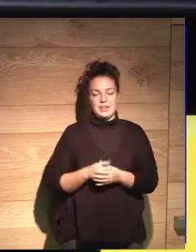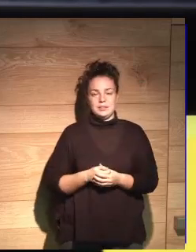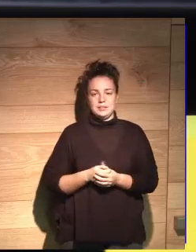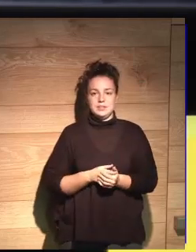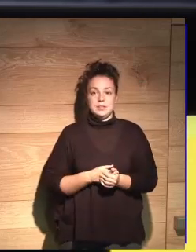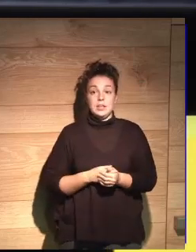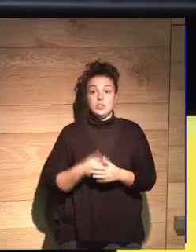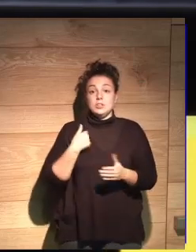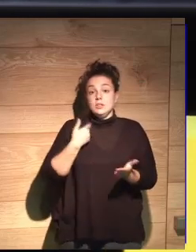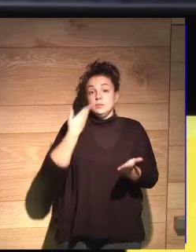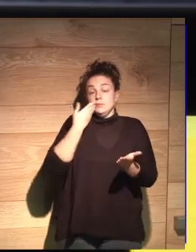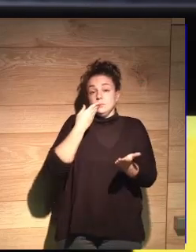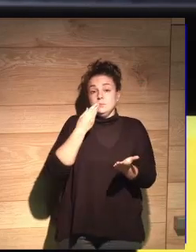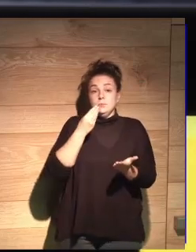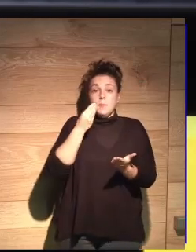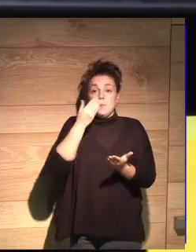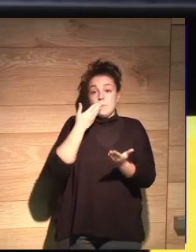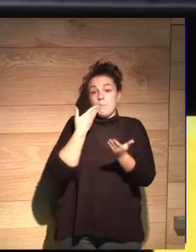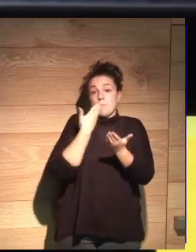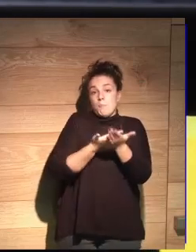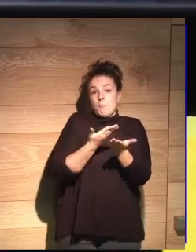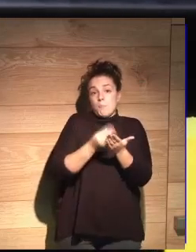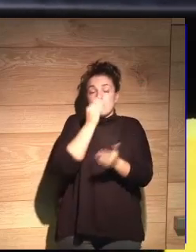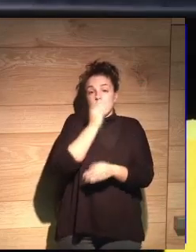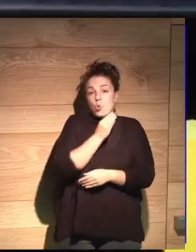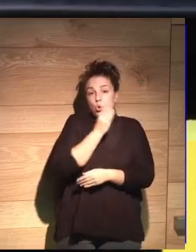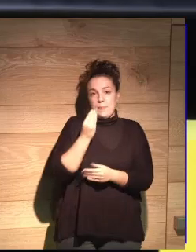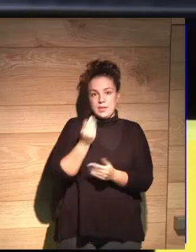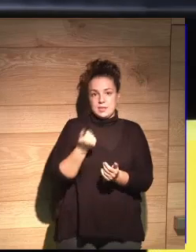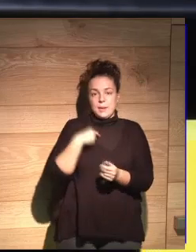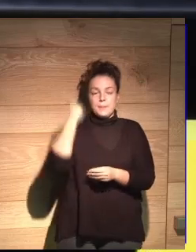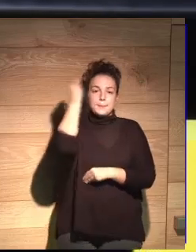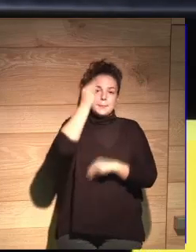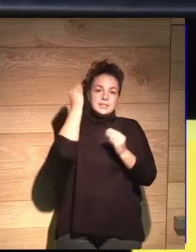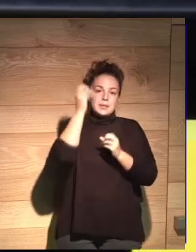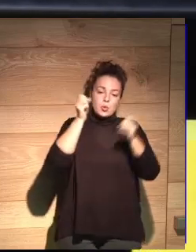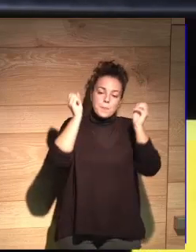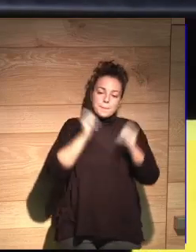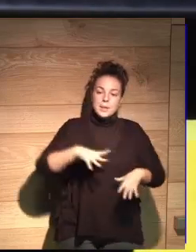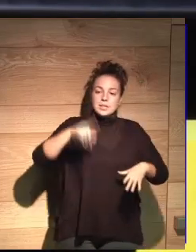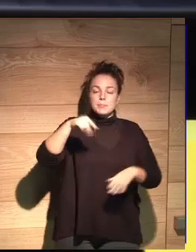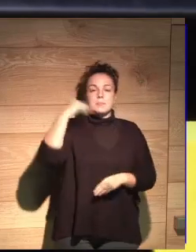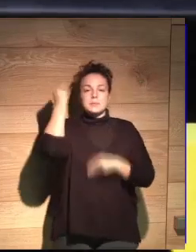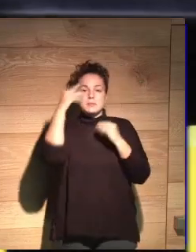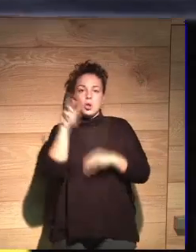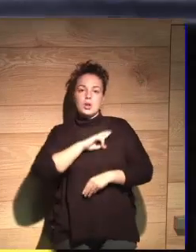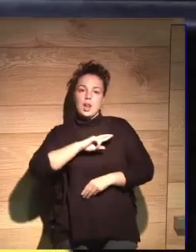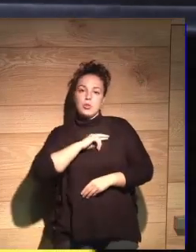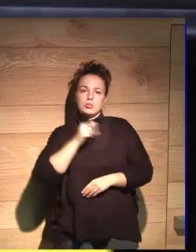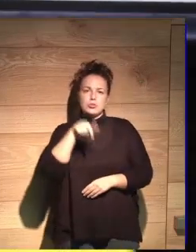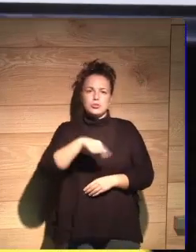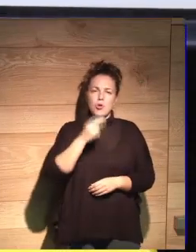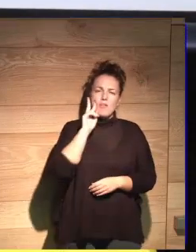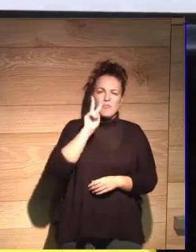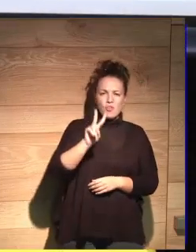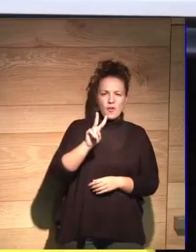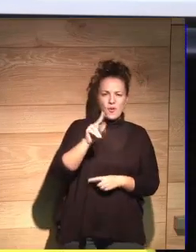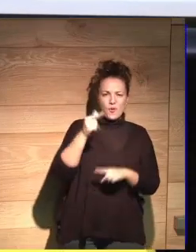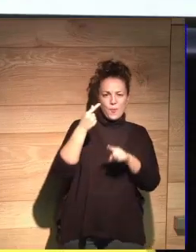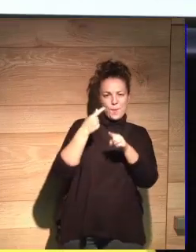perfect. And it's the promise of the magic world, of the religious thinking. And that's what I see in